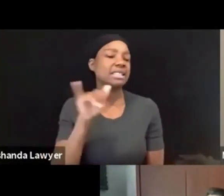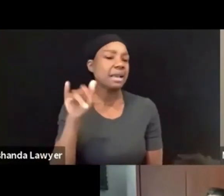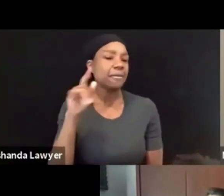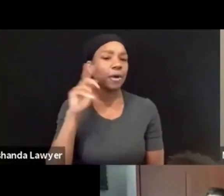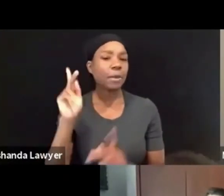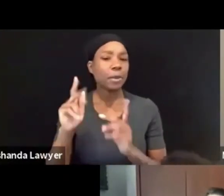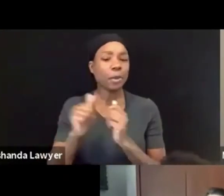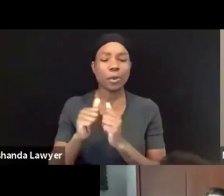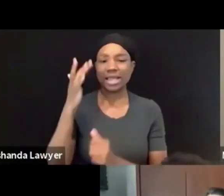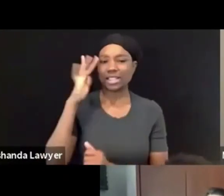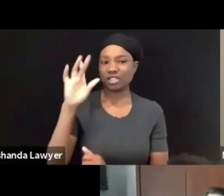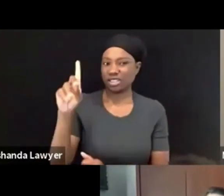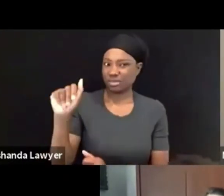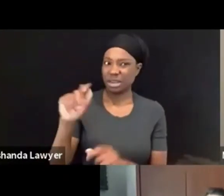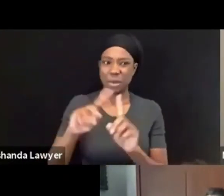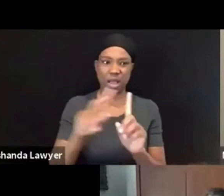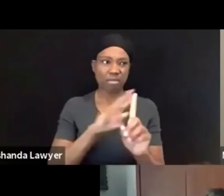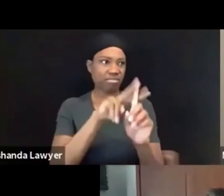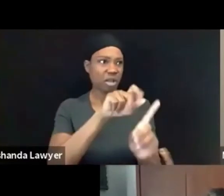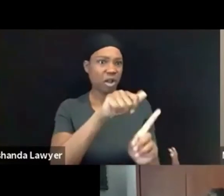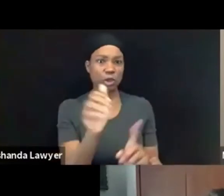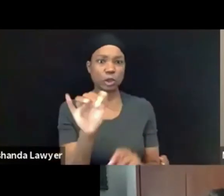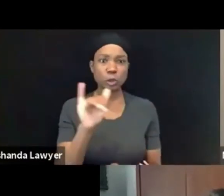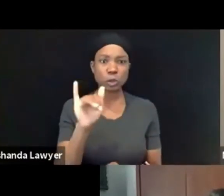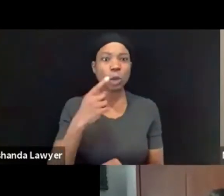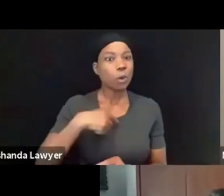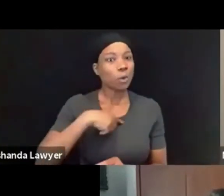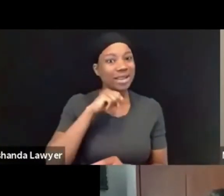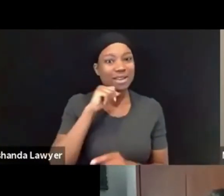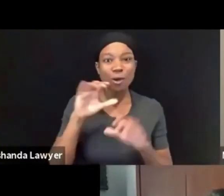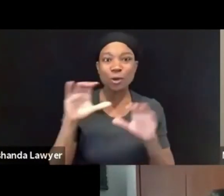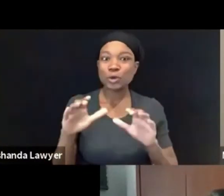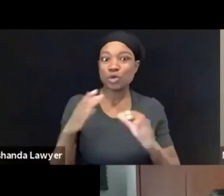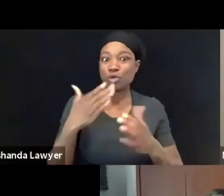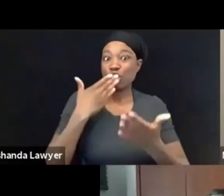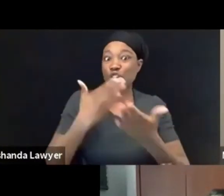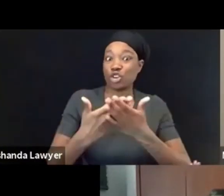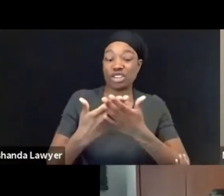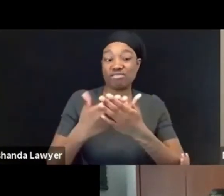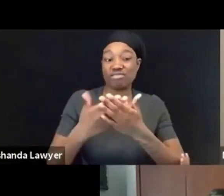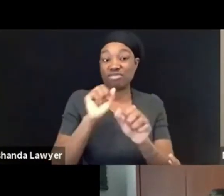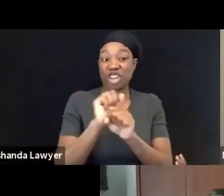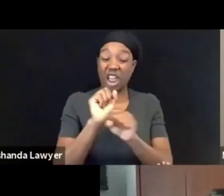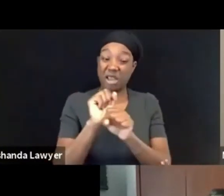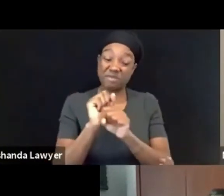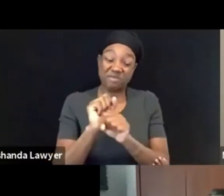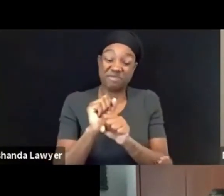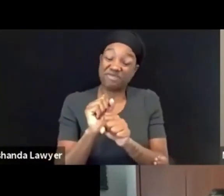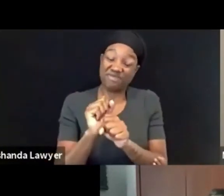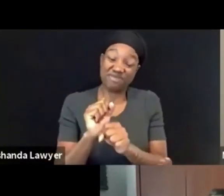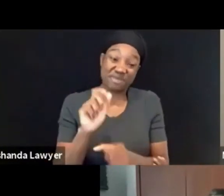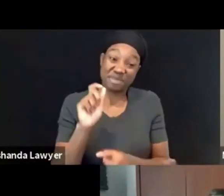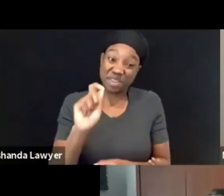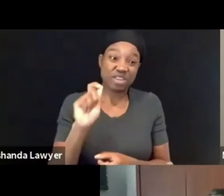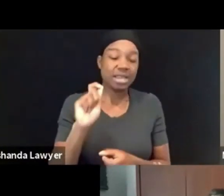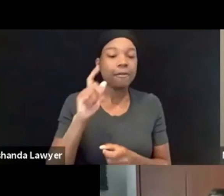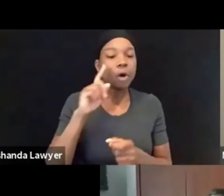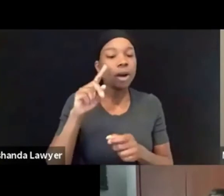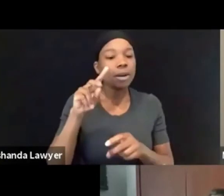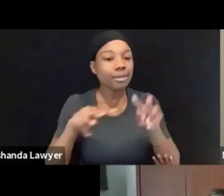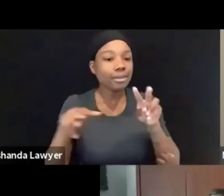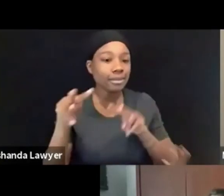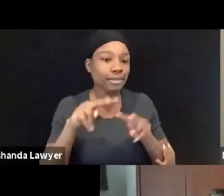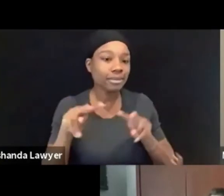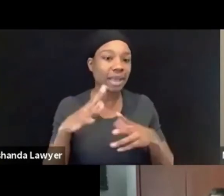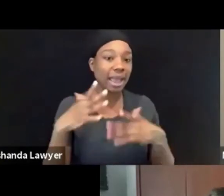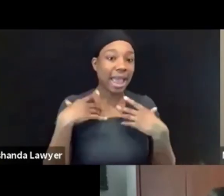do not do an adequate job, or a job at all sometimes, of monitoring the health of this population.